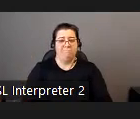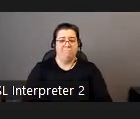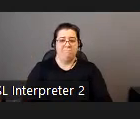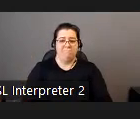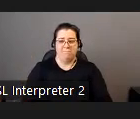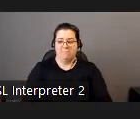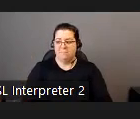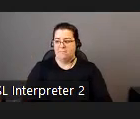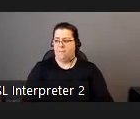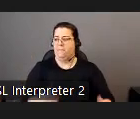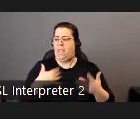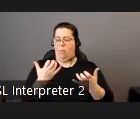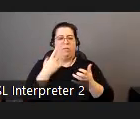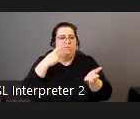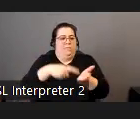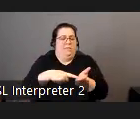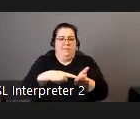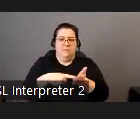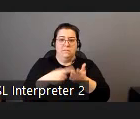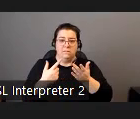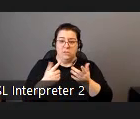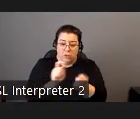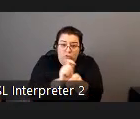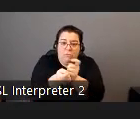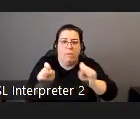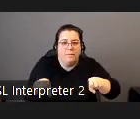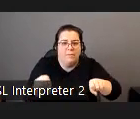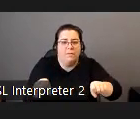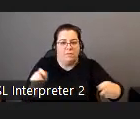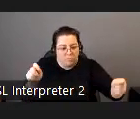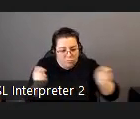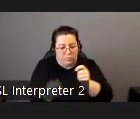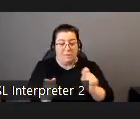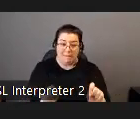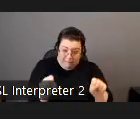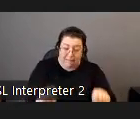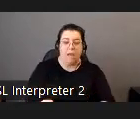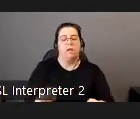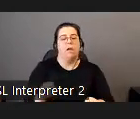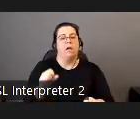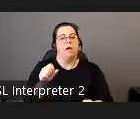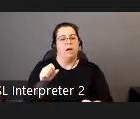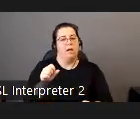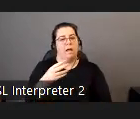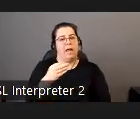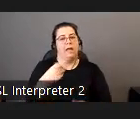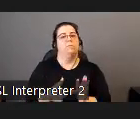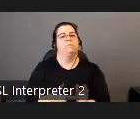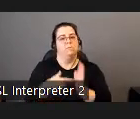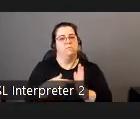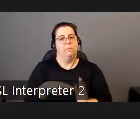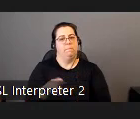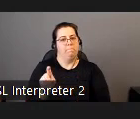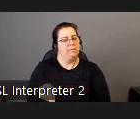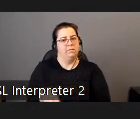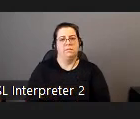minutes talking about the possibility of change and the necessity of it, because, human beings are amazing.